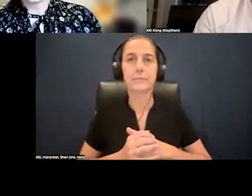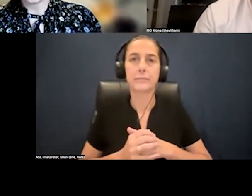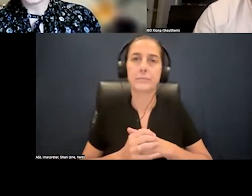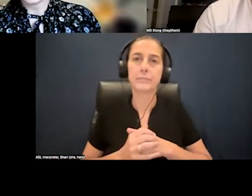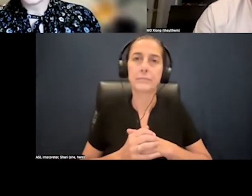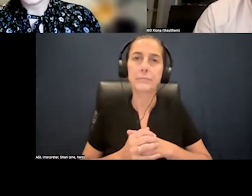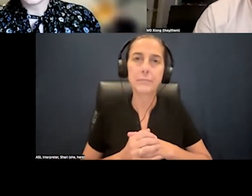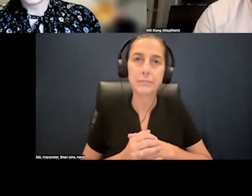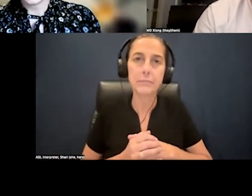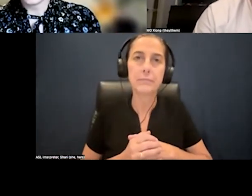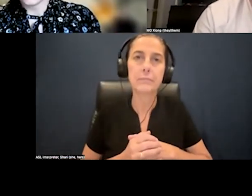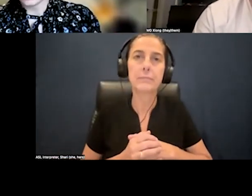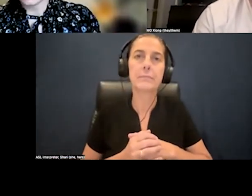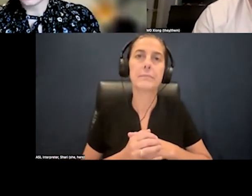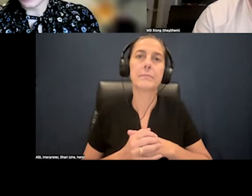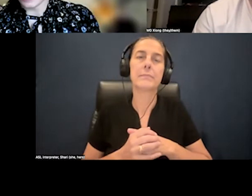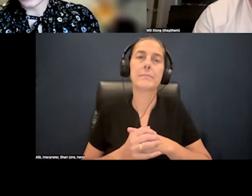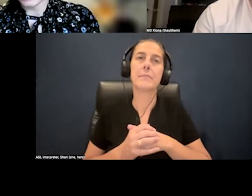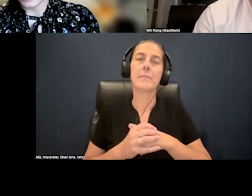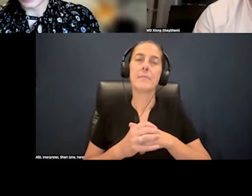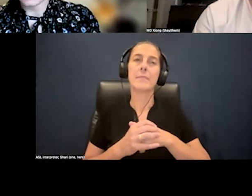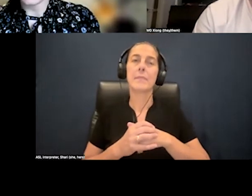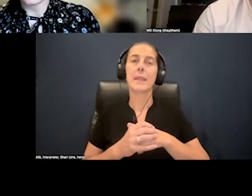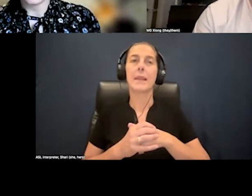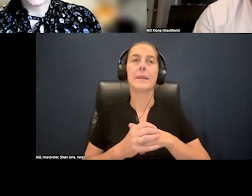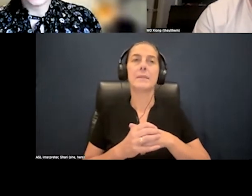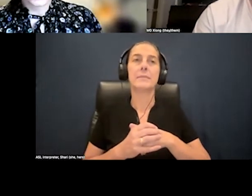establishing a relationship with